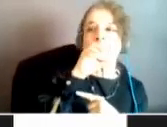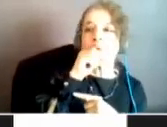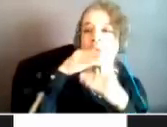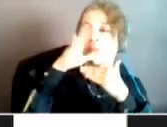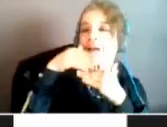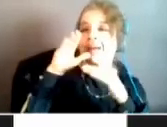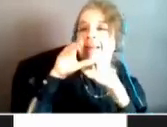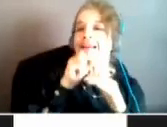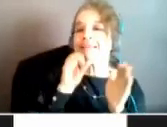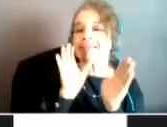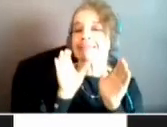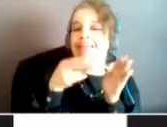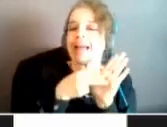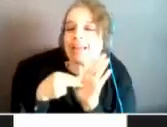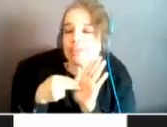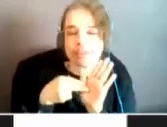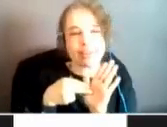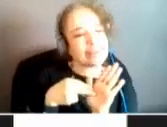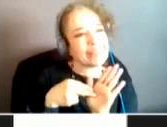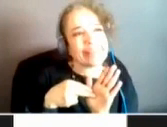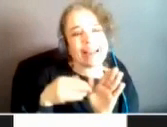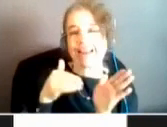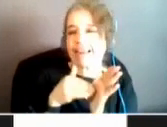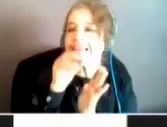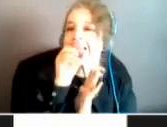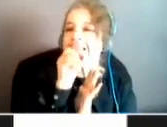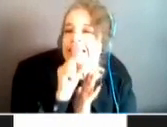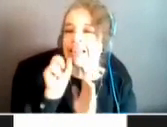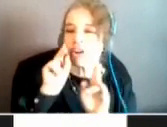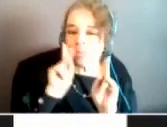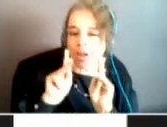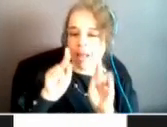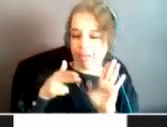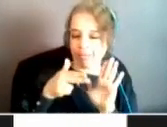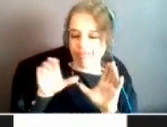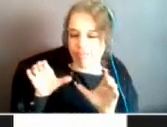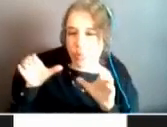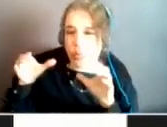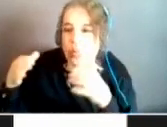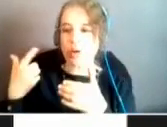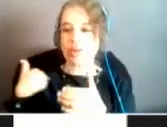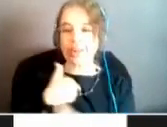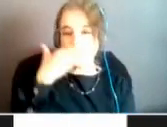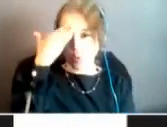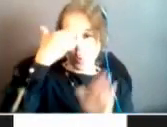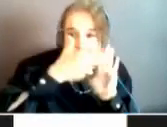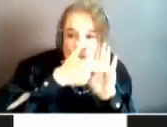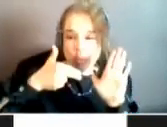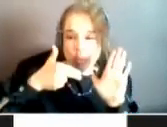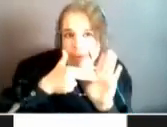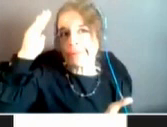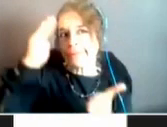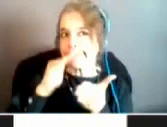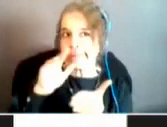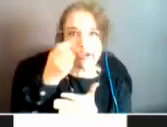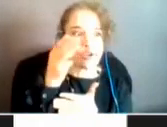category. And oddly enough, it's the age category that we know the least about, at least in